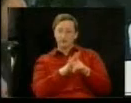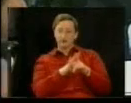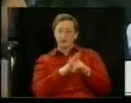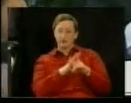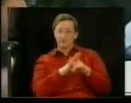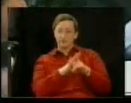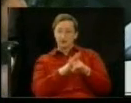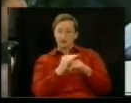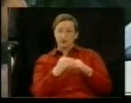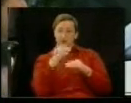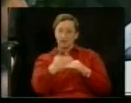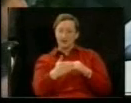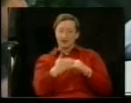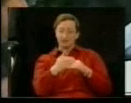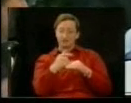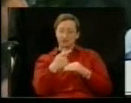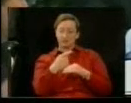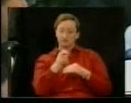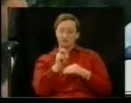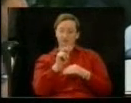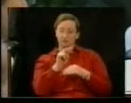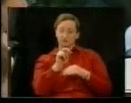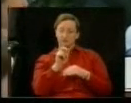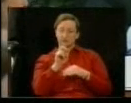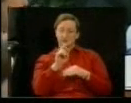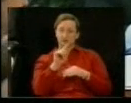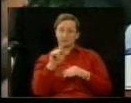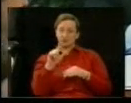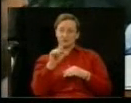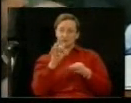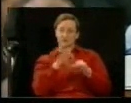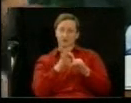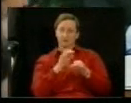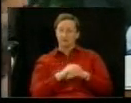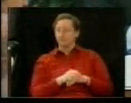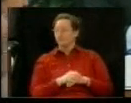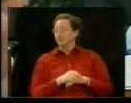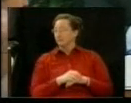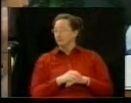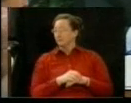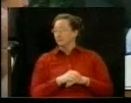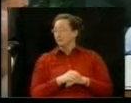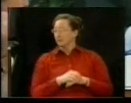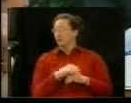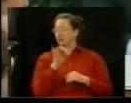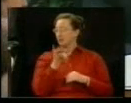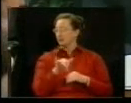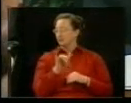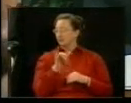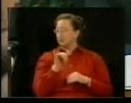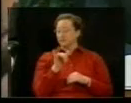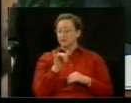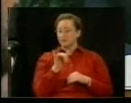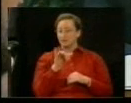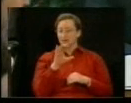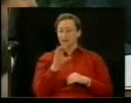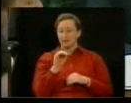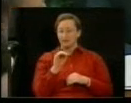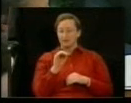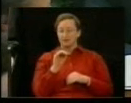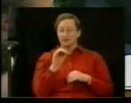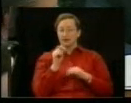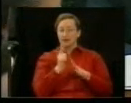that is the import of the law of the Constitution that the Supreme Court cites, okay? That the county legislative